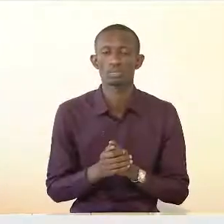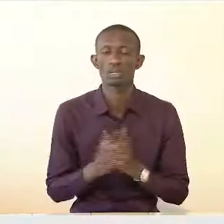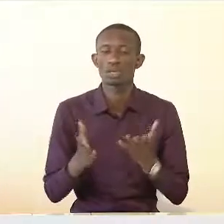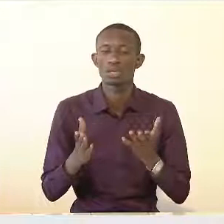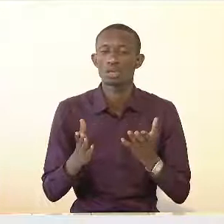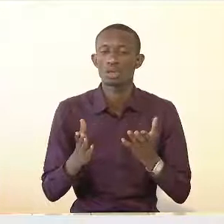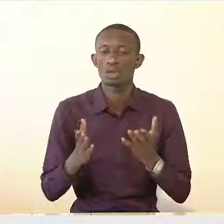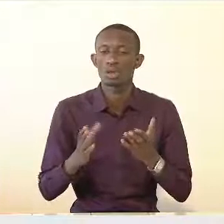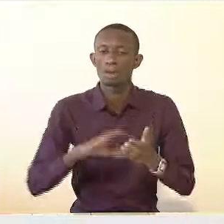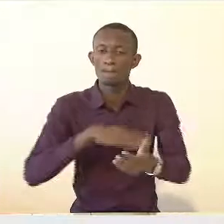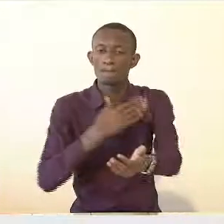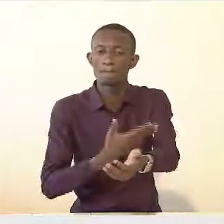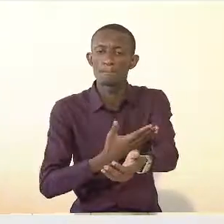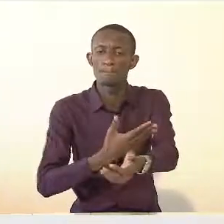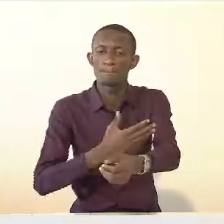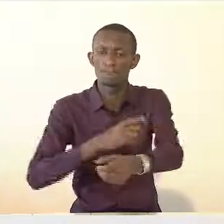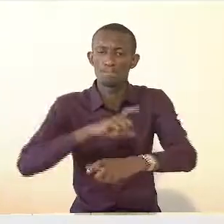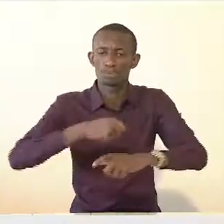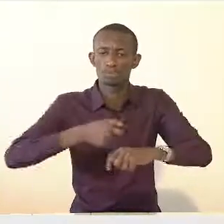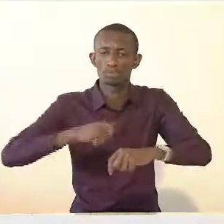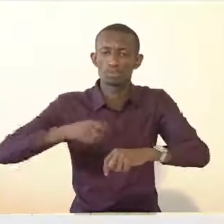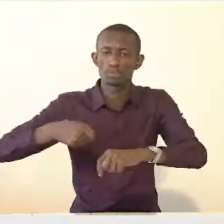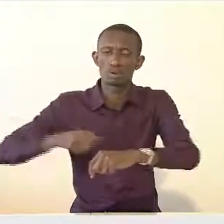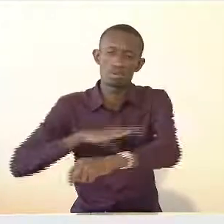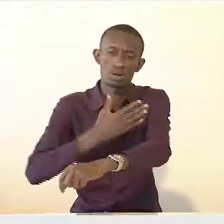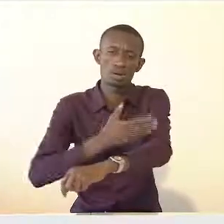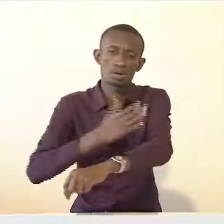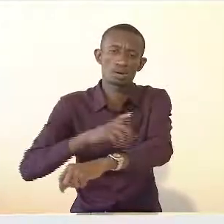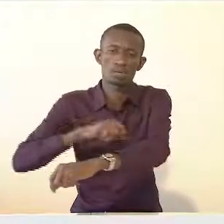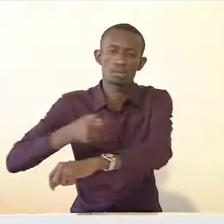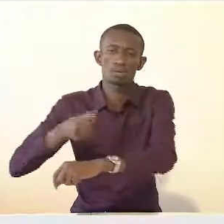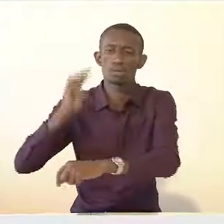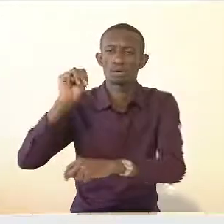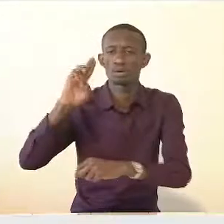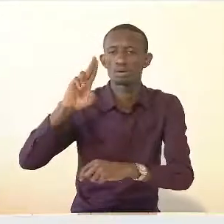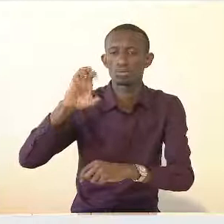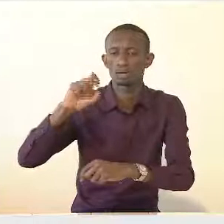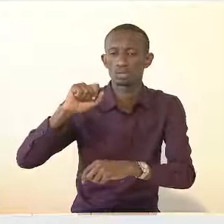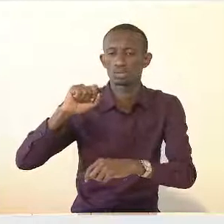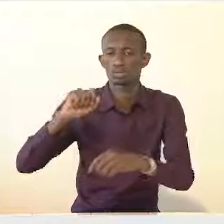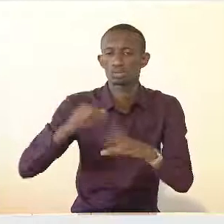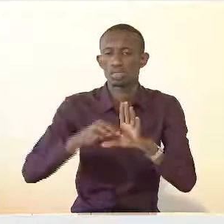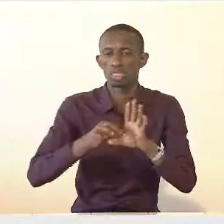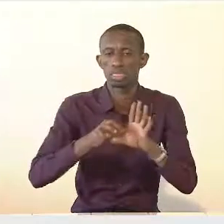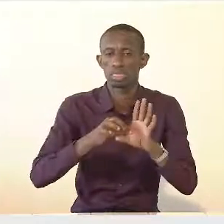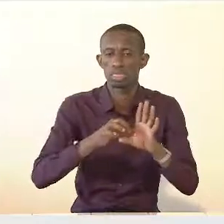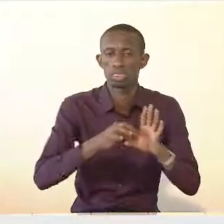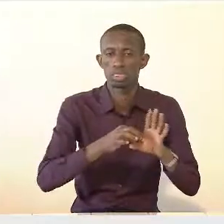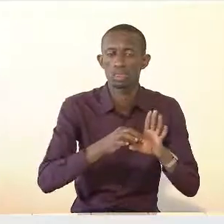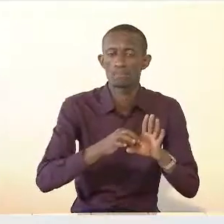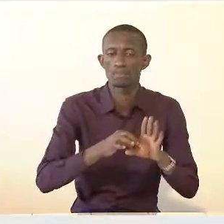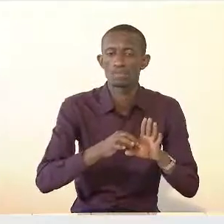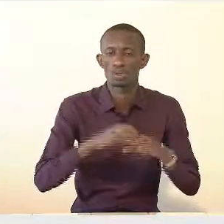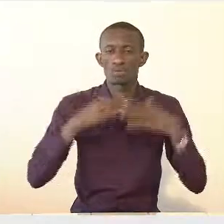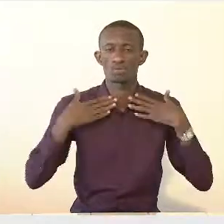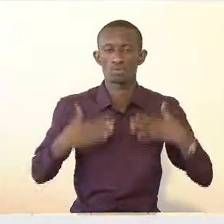reducing the dips of the fur, and that is the fur and the layer